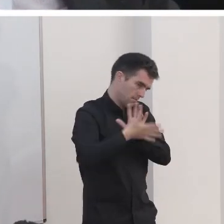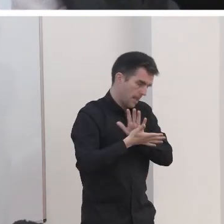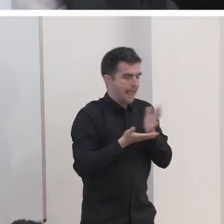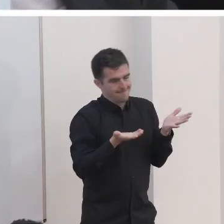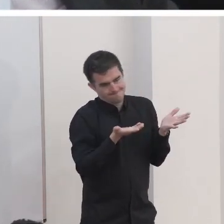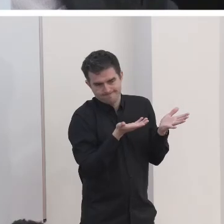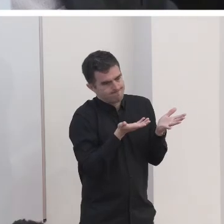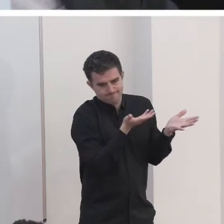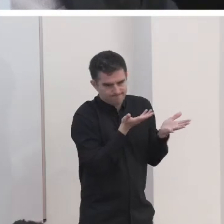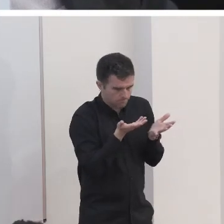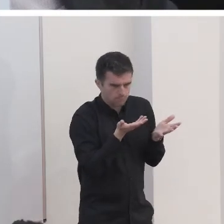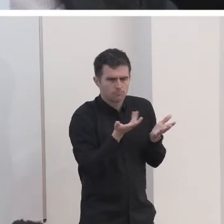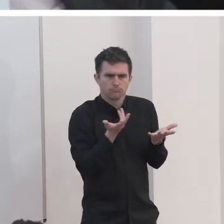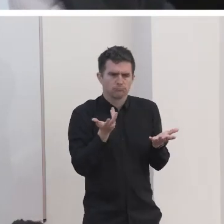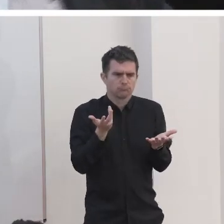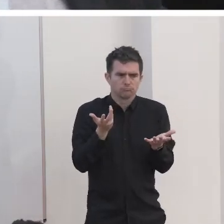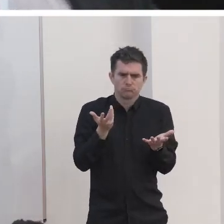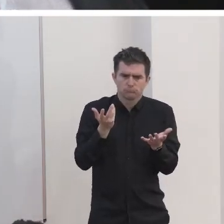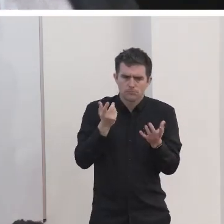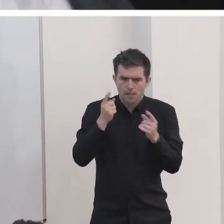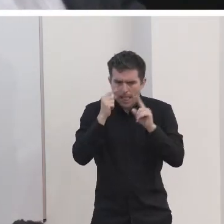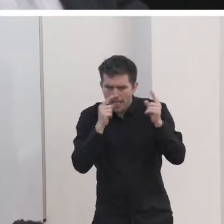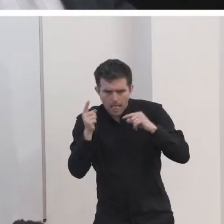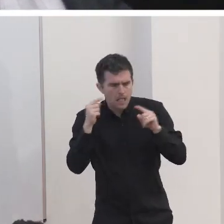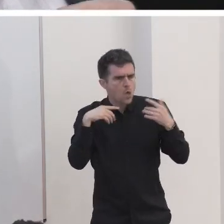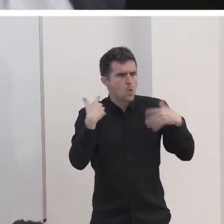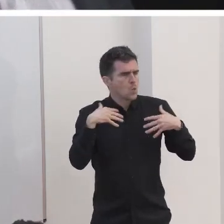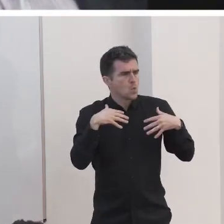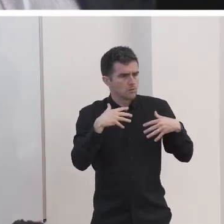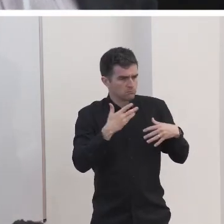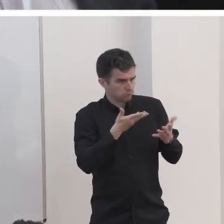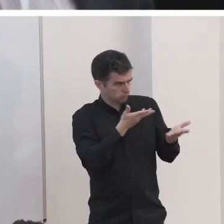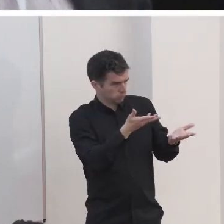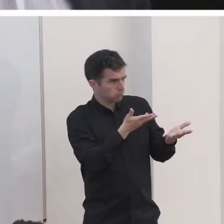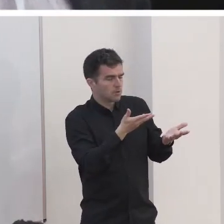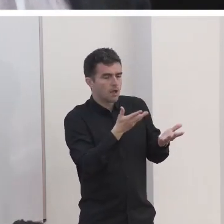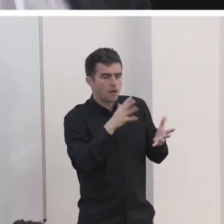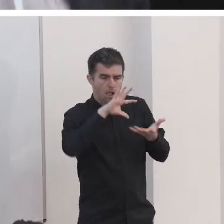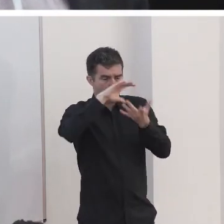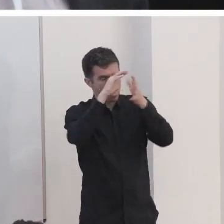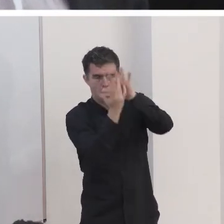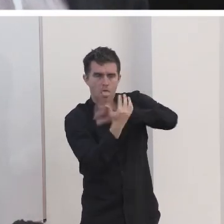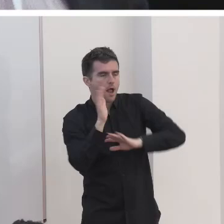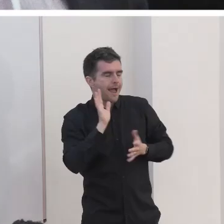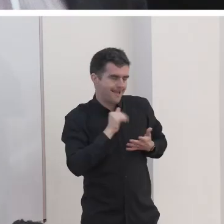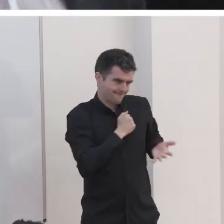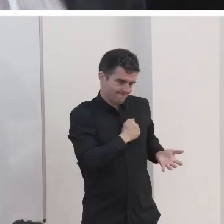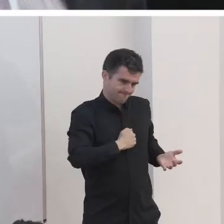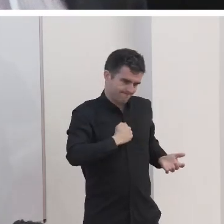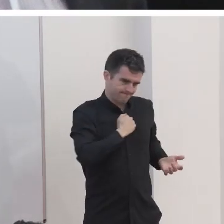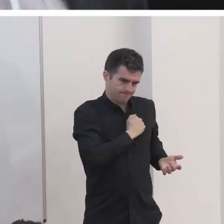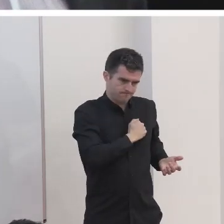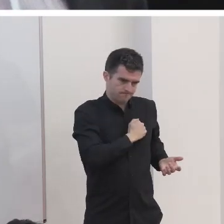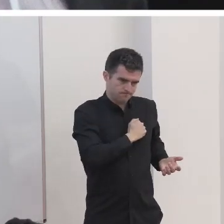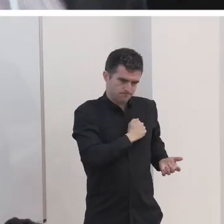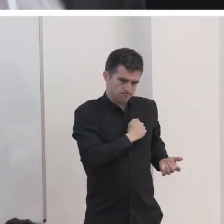based on sympathy. Because at the end of the day, no matter what, they will ask, is this person, can this person see? Can this person